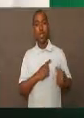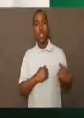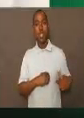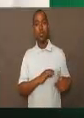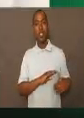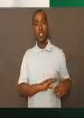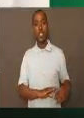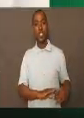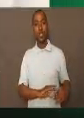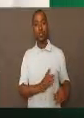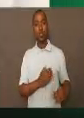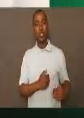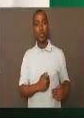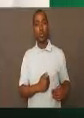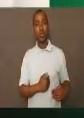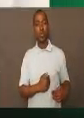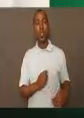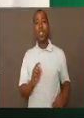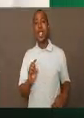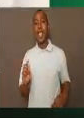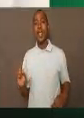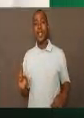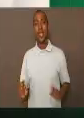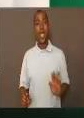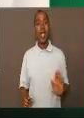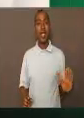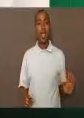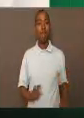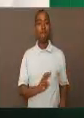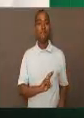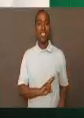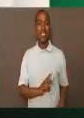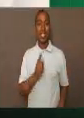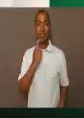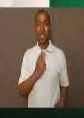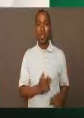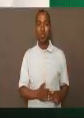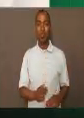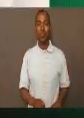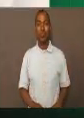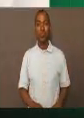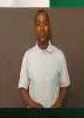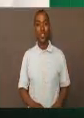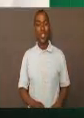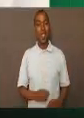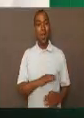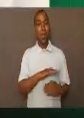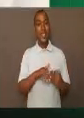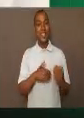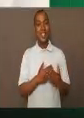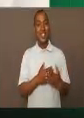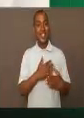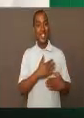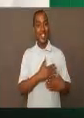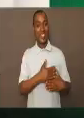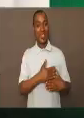chambers called the right and left ventricles. The muscle walls on